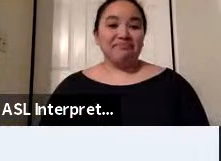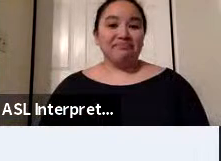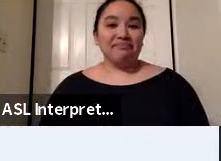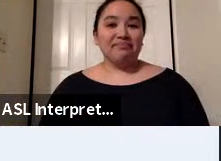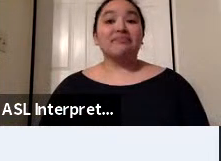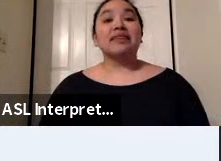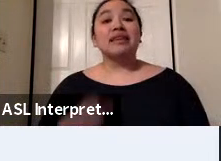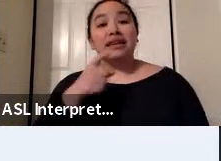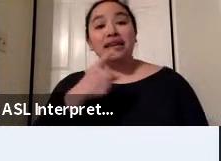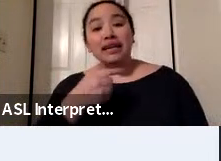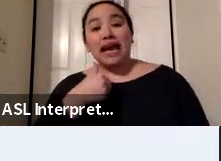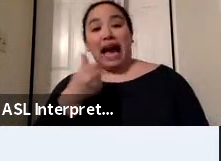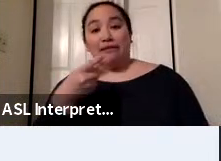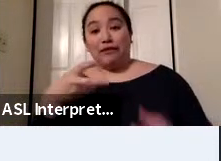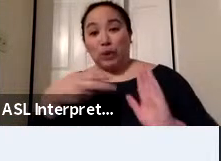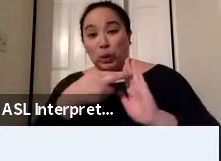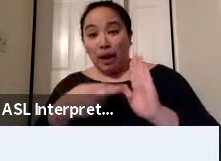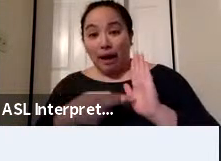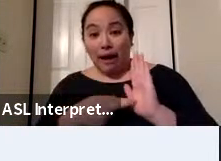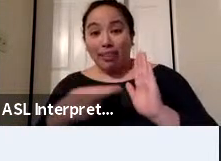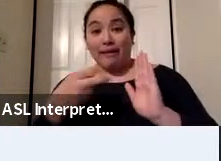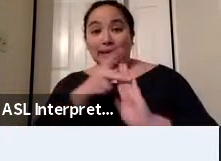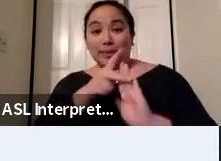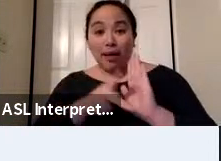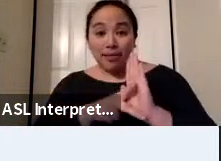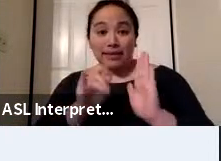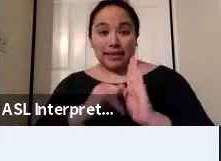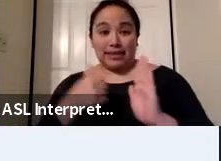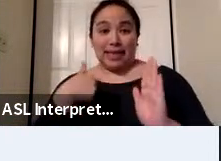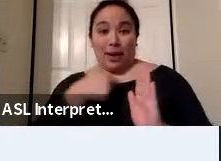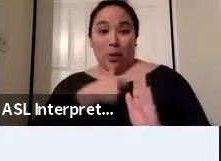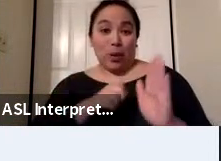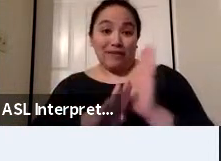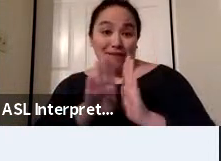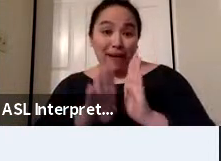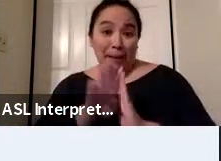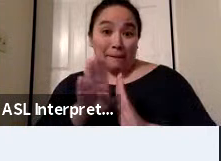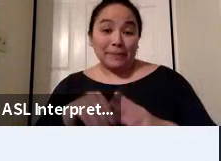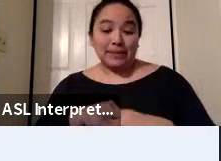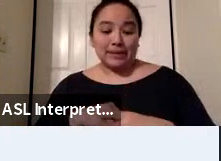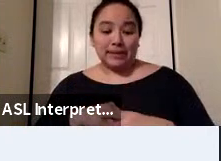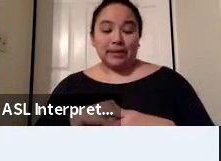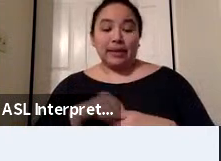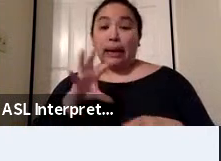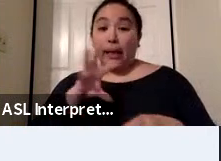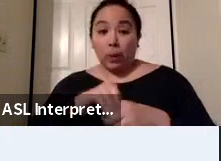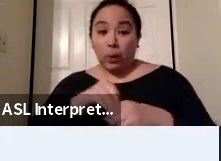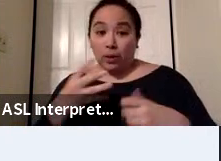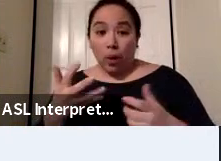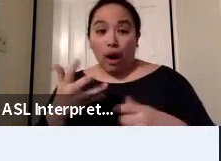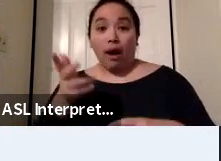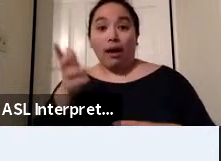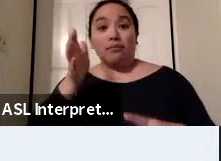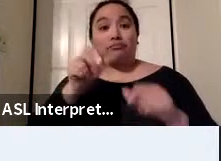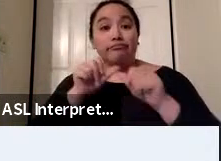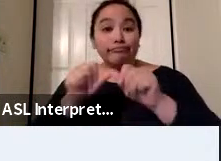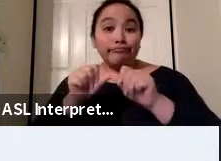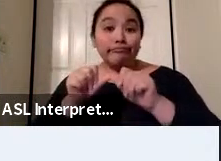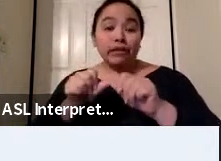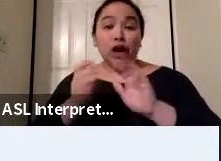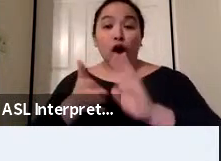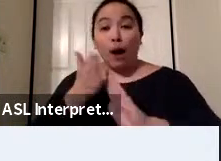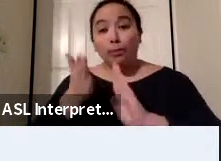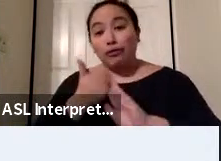Here are a few of the guidelines and the policies that we've developed to date. Included are the long-term operations and maintenance